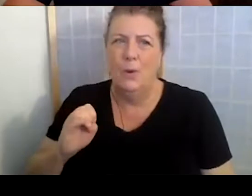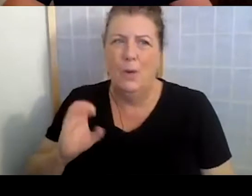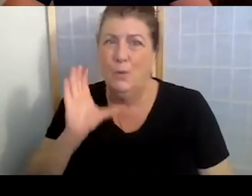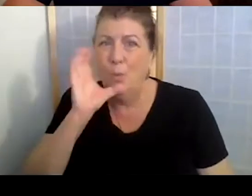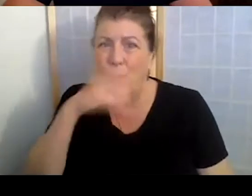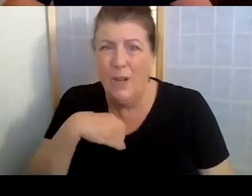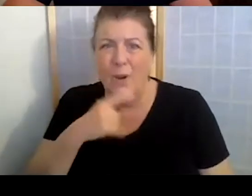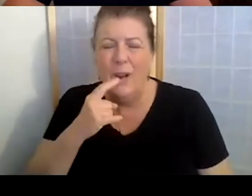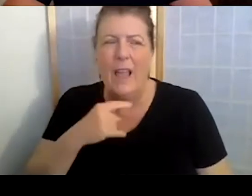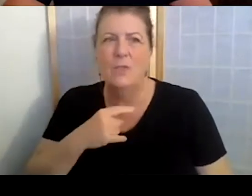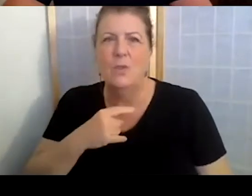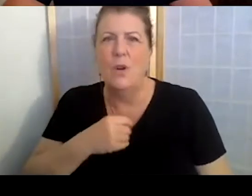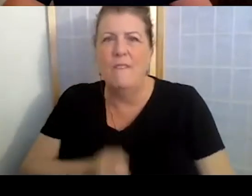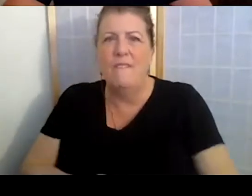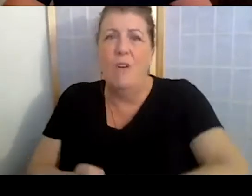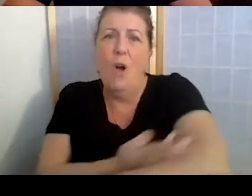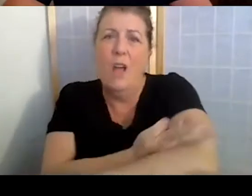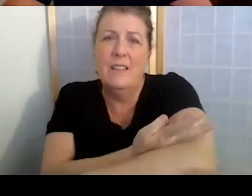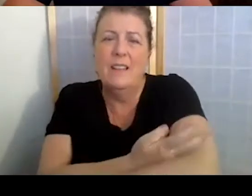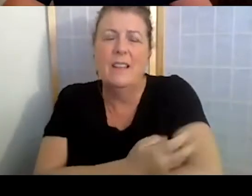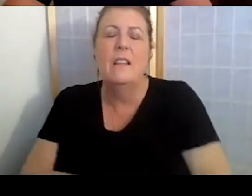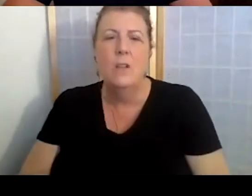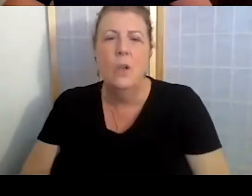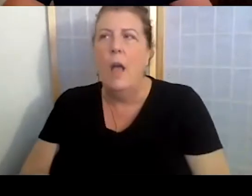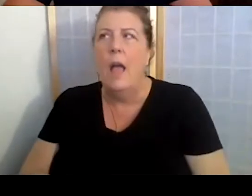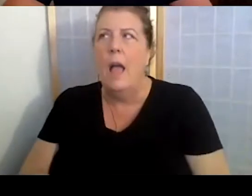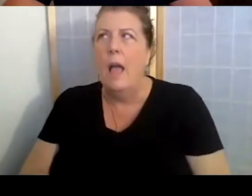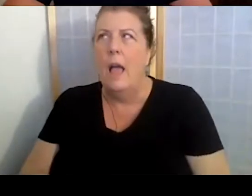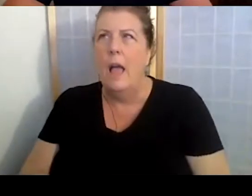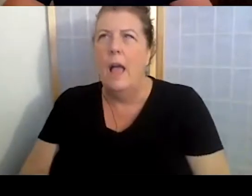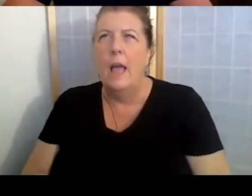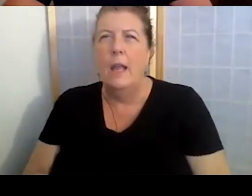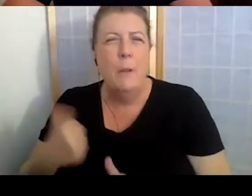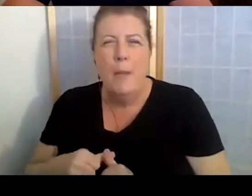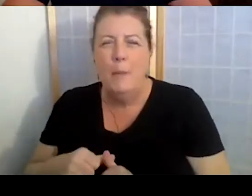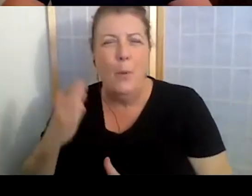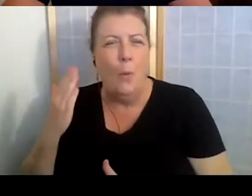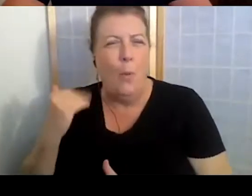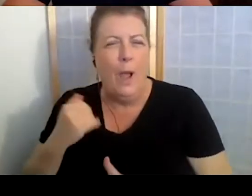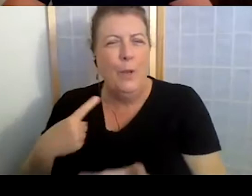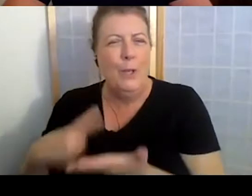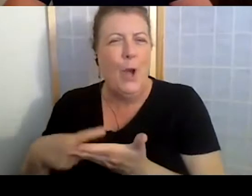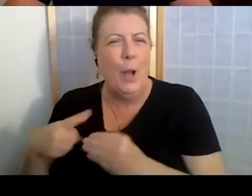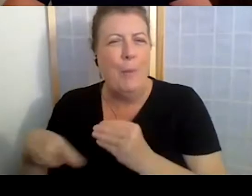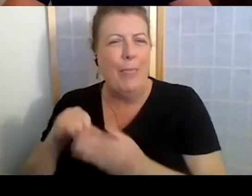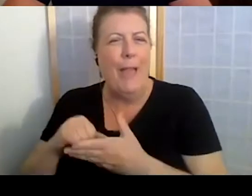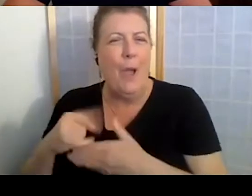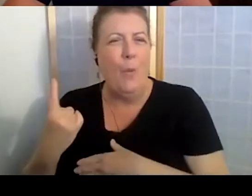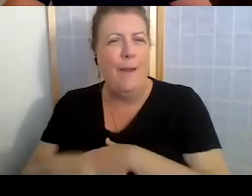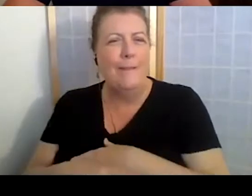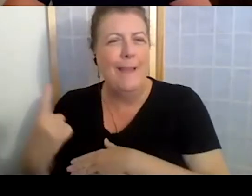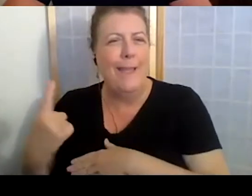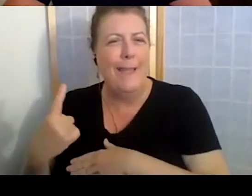And we were talking about, I have no idea how we got on the topic one day in Watchmen room, but Damon said that